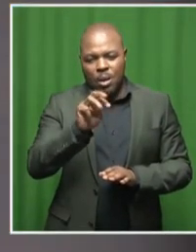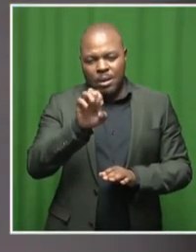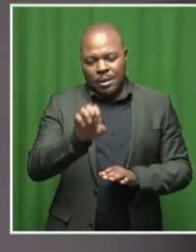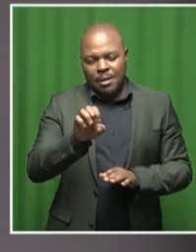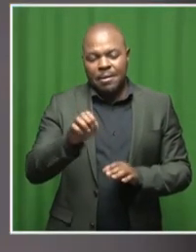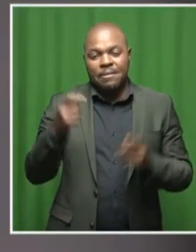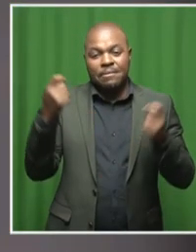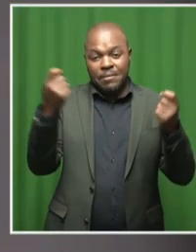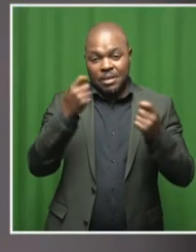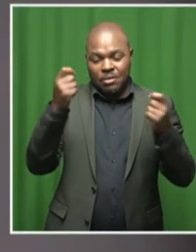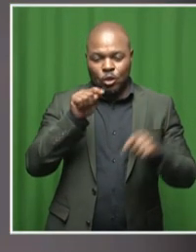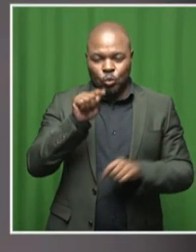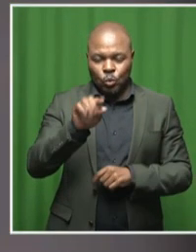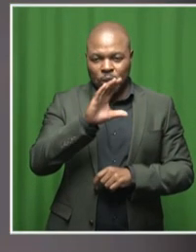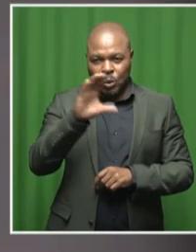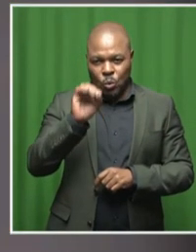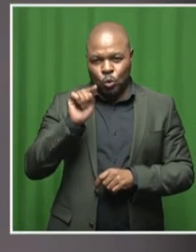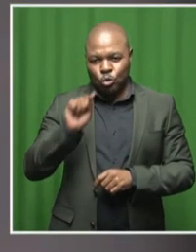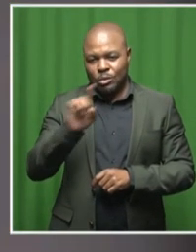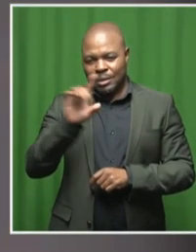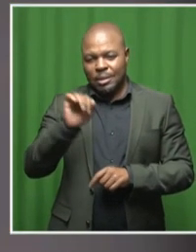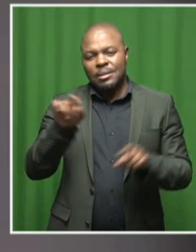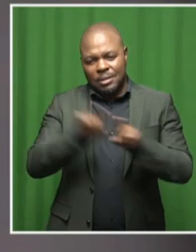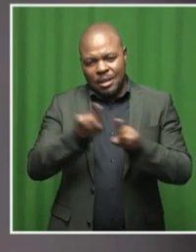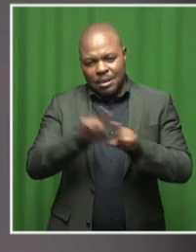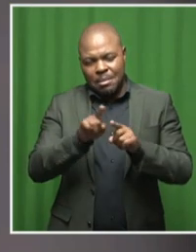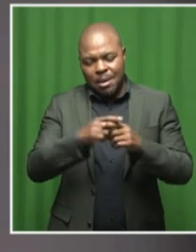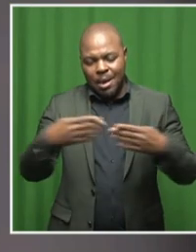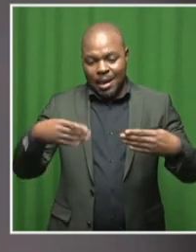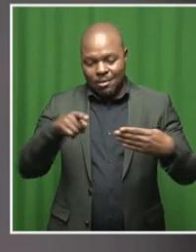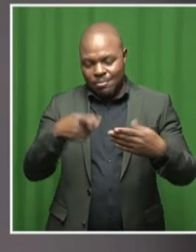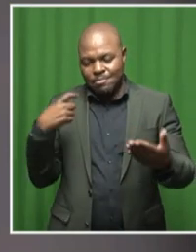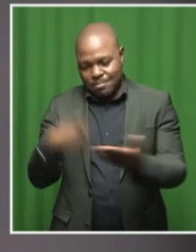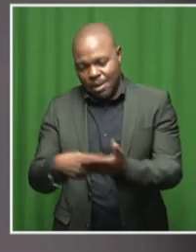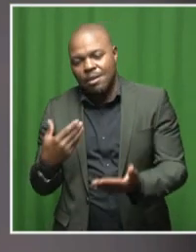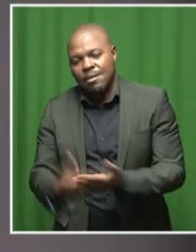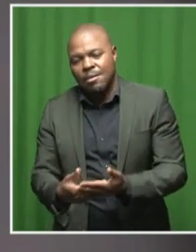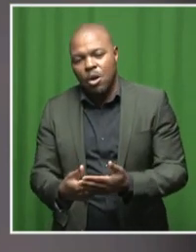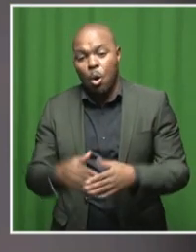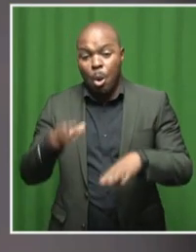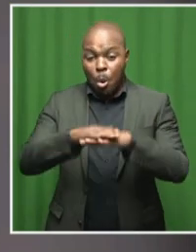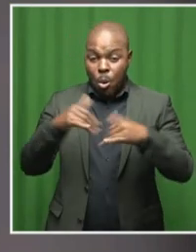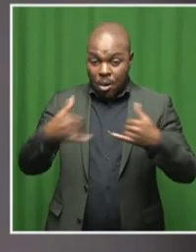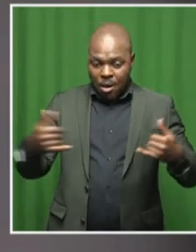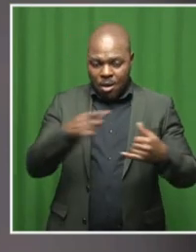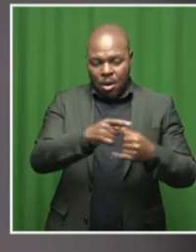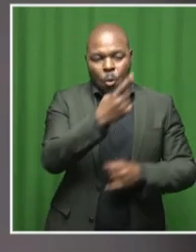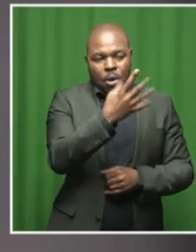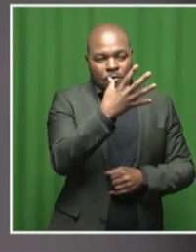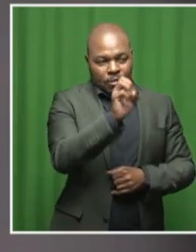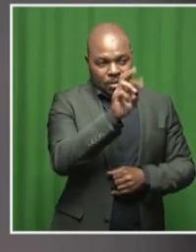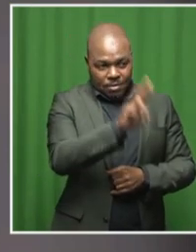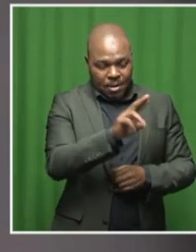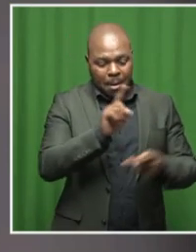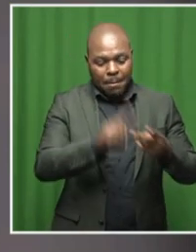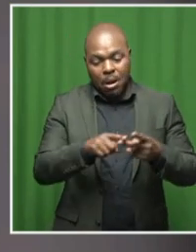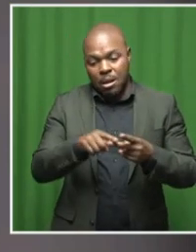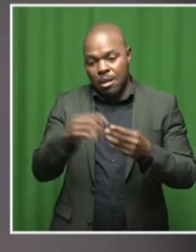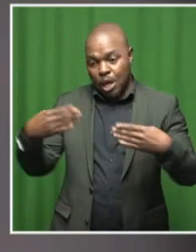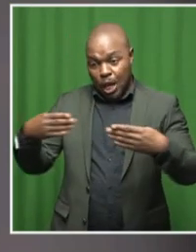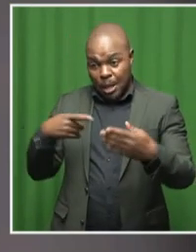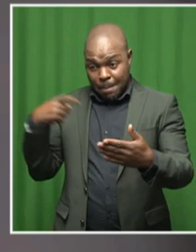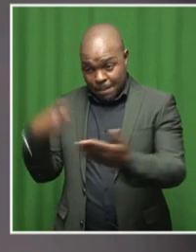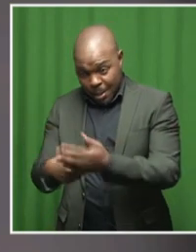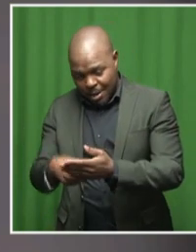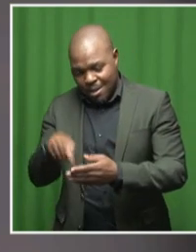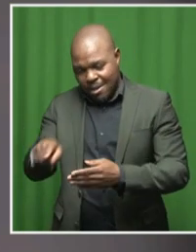makhelwanefestival.co.za, but they'll also be available at the gate. Yeah. So if you buy them online, it's 150, but if you buy them at the gate,